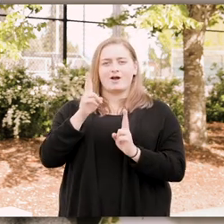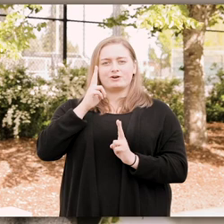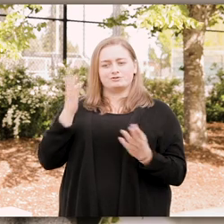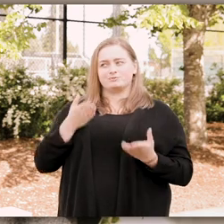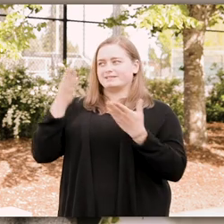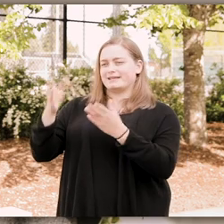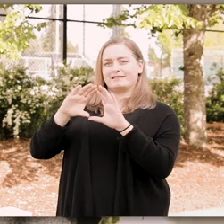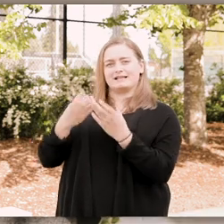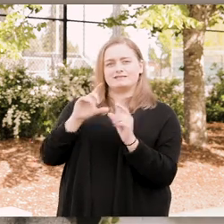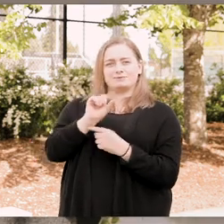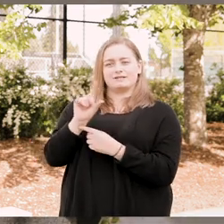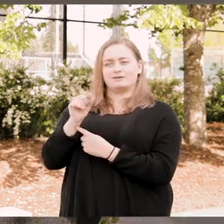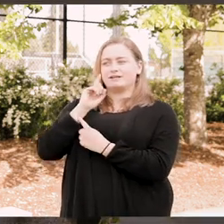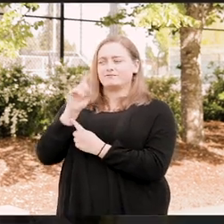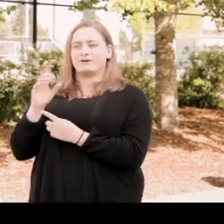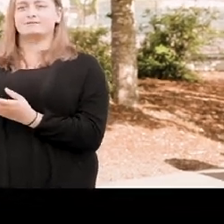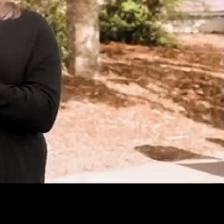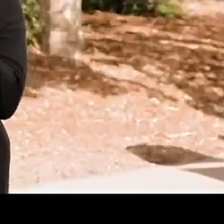of diplomas.